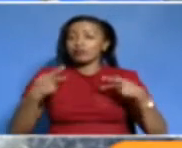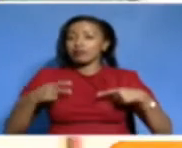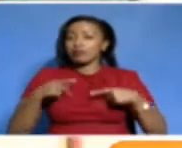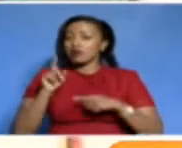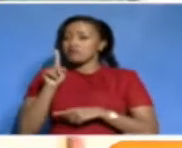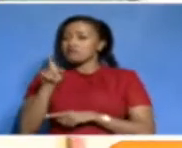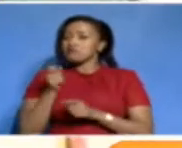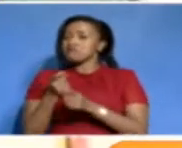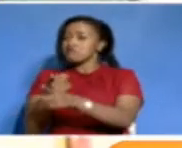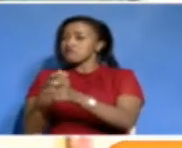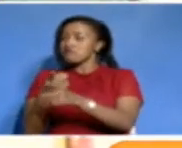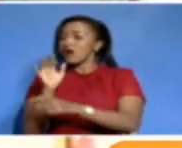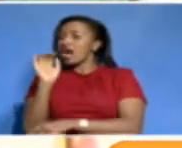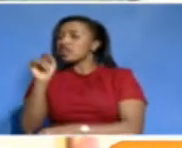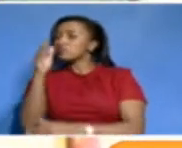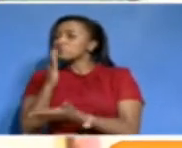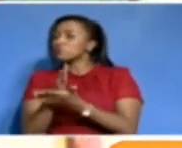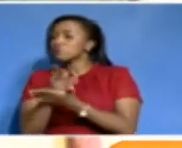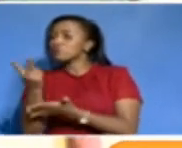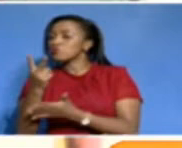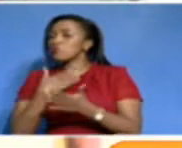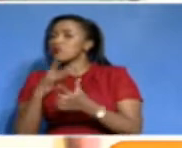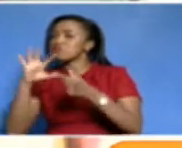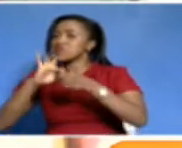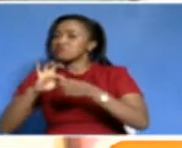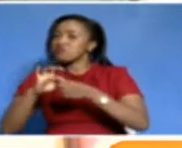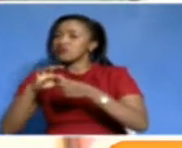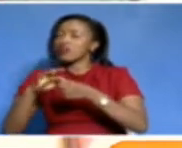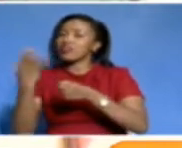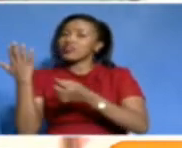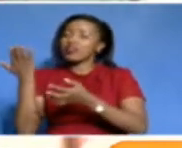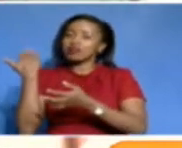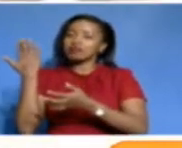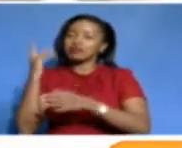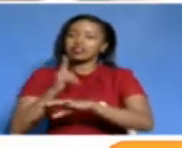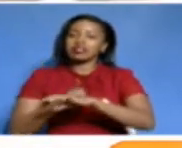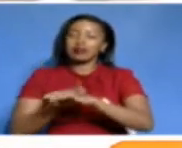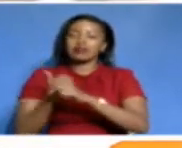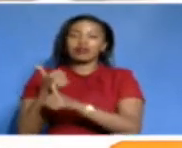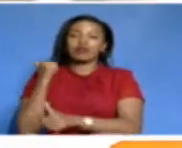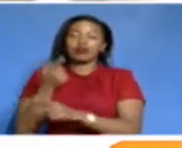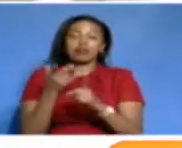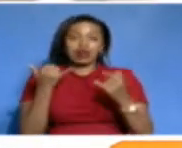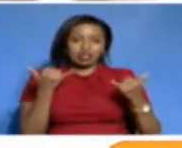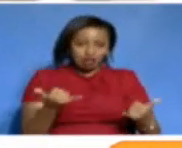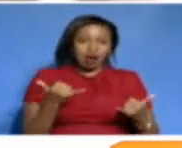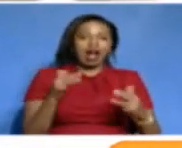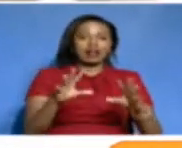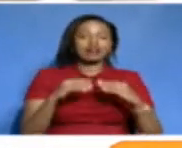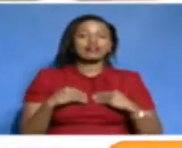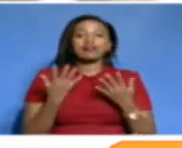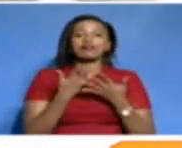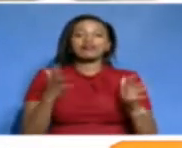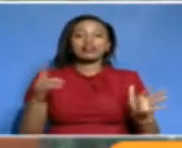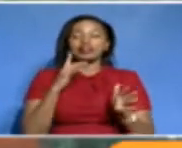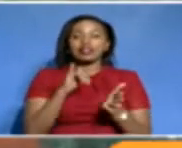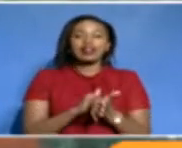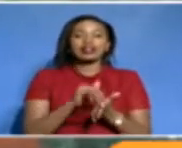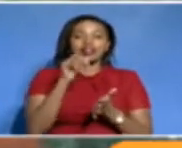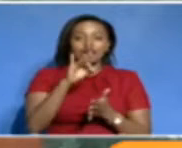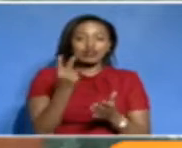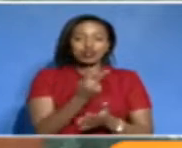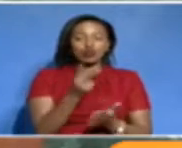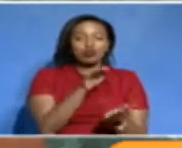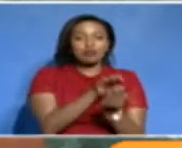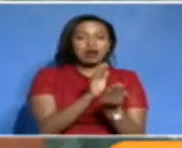now say that if successful, the merger would create a combined group that would play a significant role in Kenya's financial